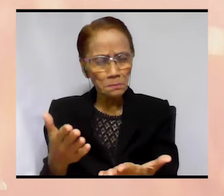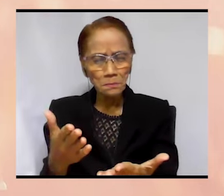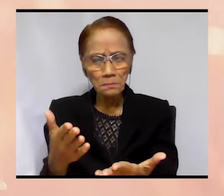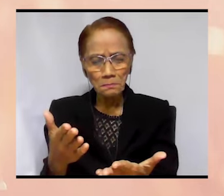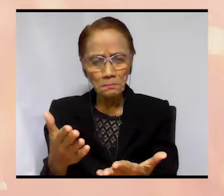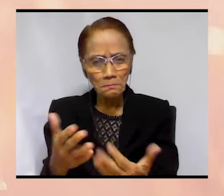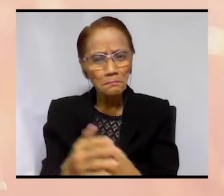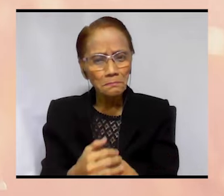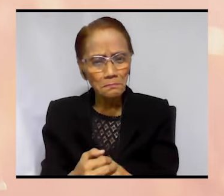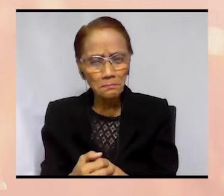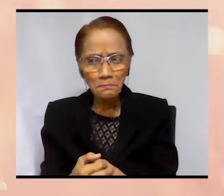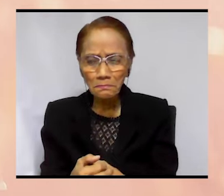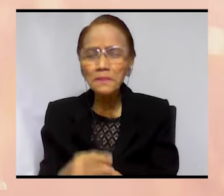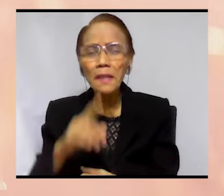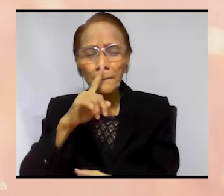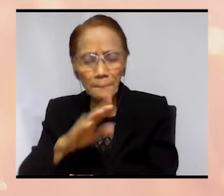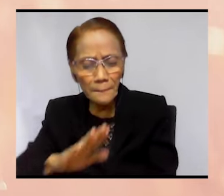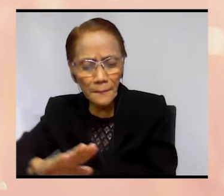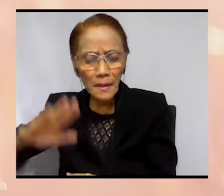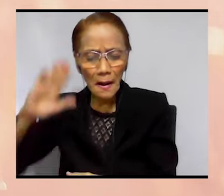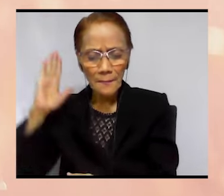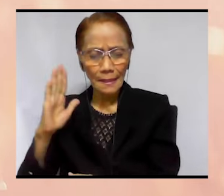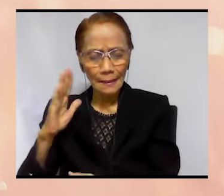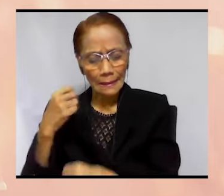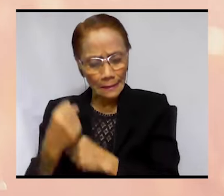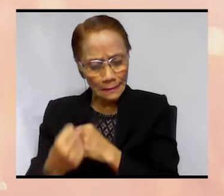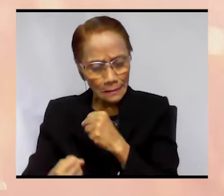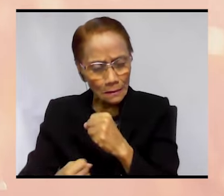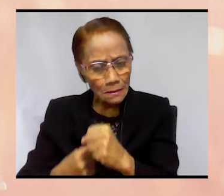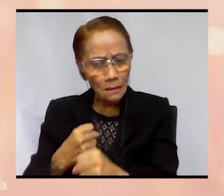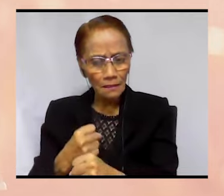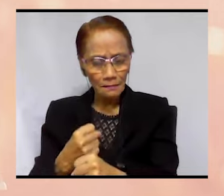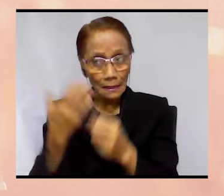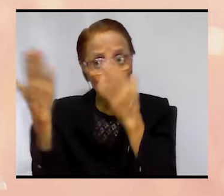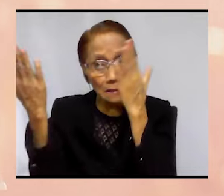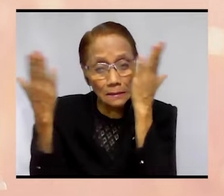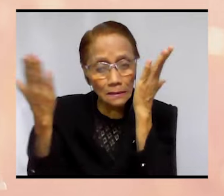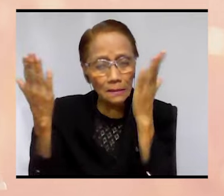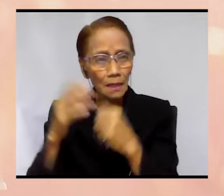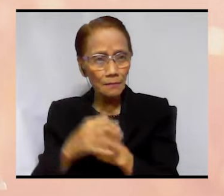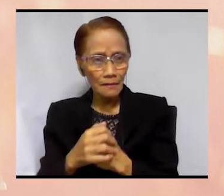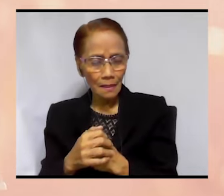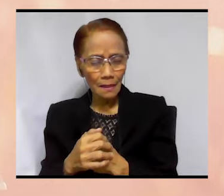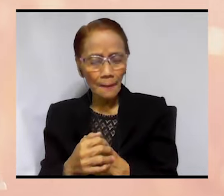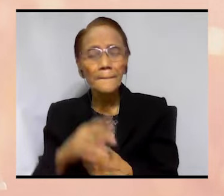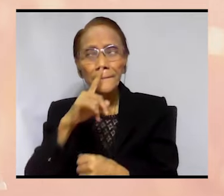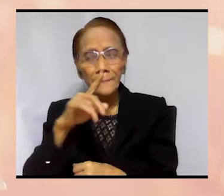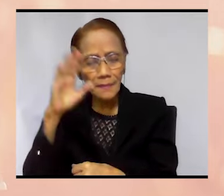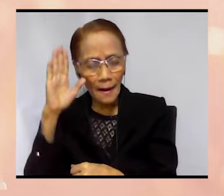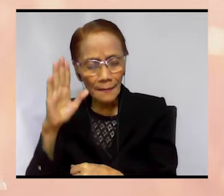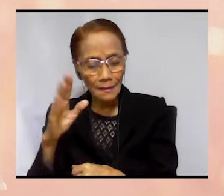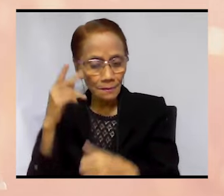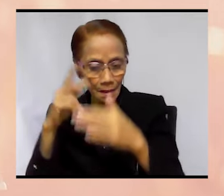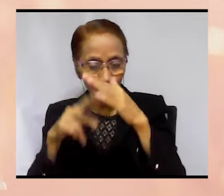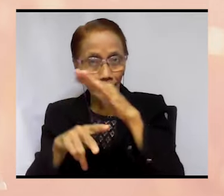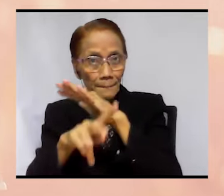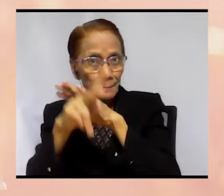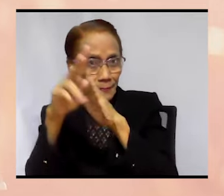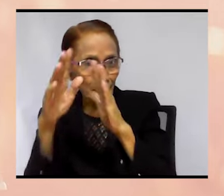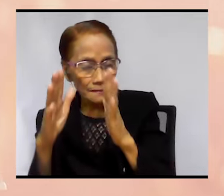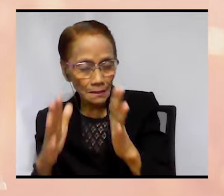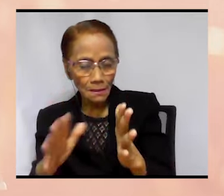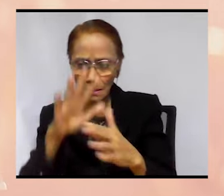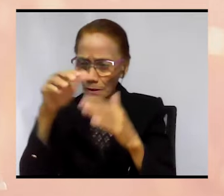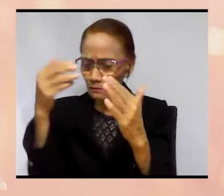fact, the promised sufferings, the servant promised by the prophecies